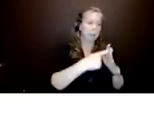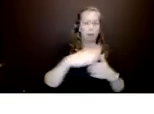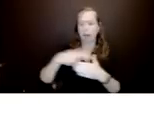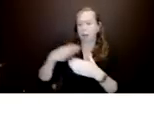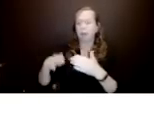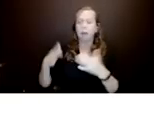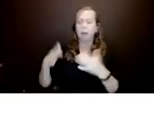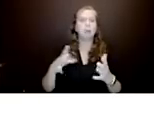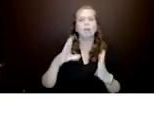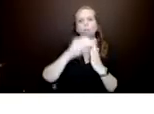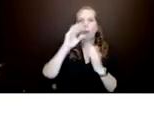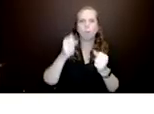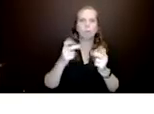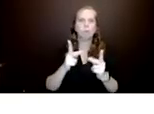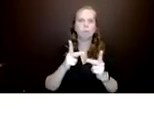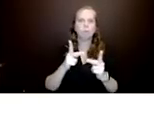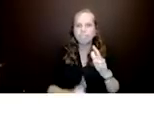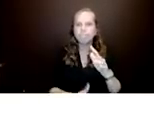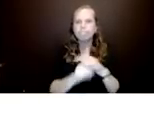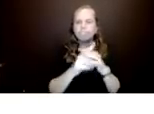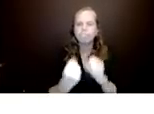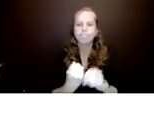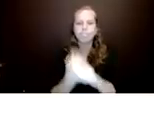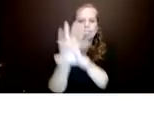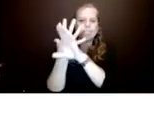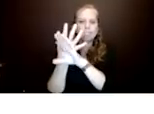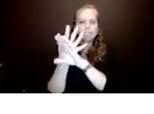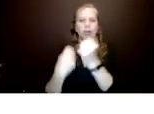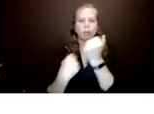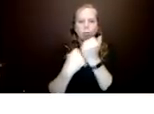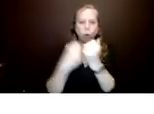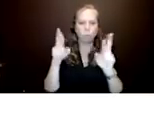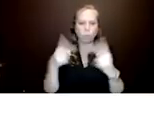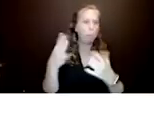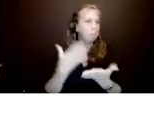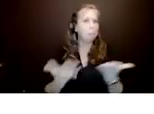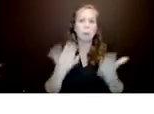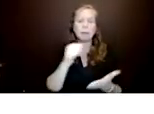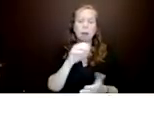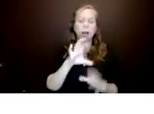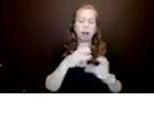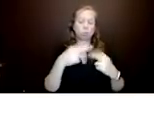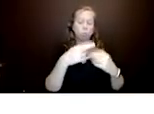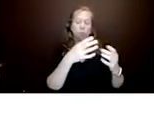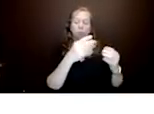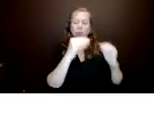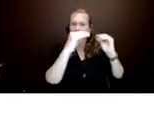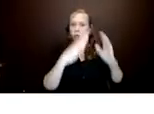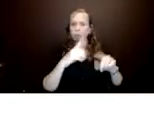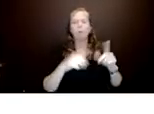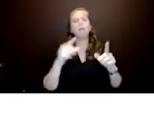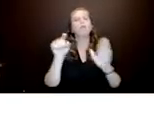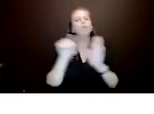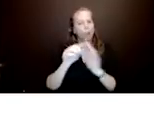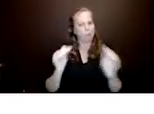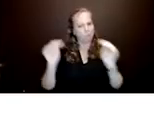having the opportunity to pop into a virtual support room. It may not be with their own classroom teacher, but it will be with a grade level teacher or